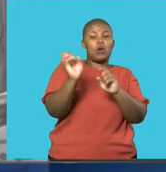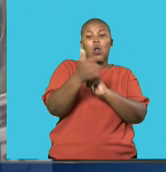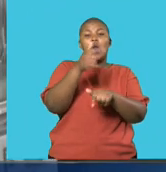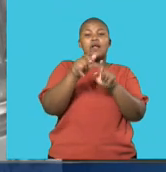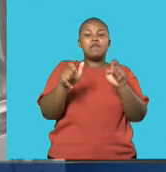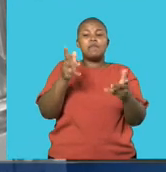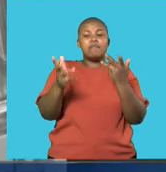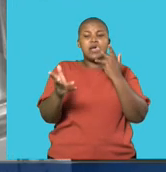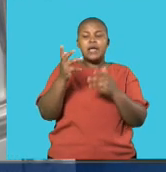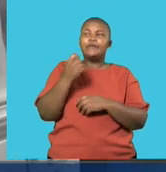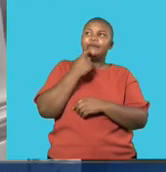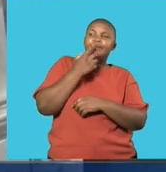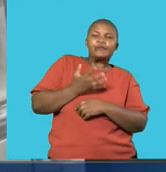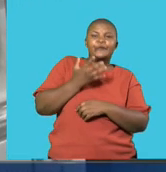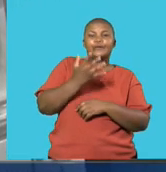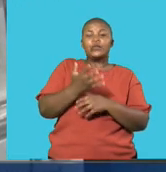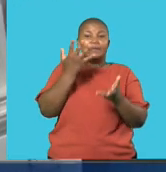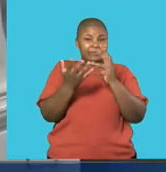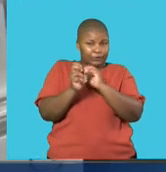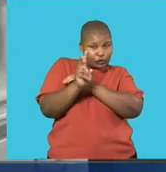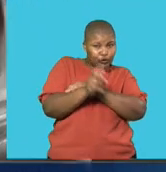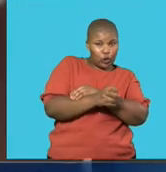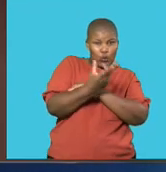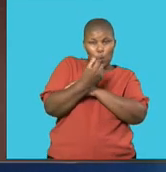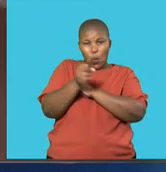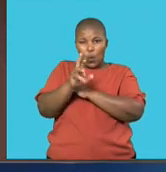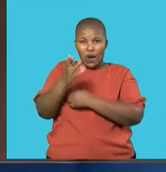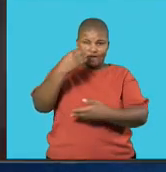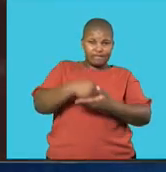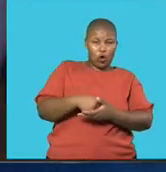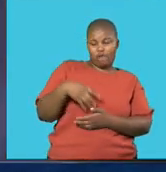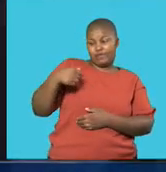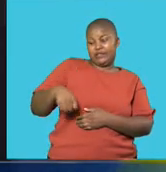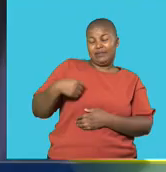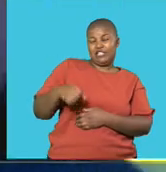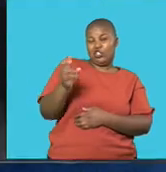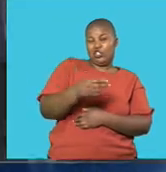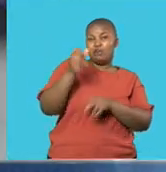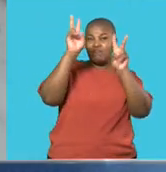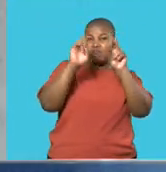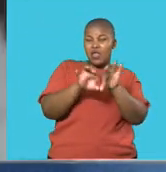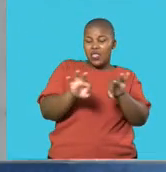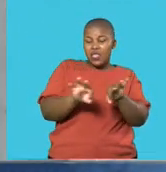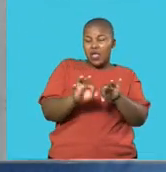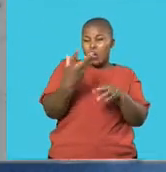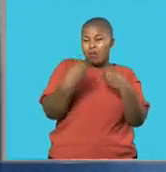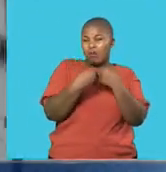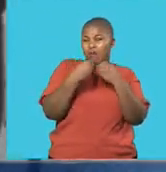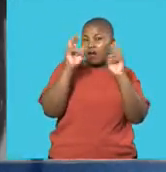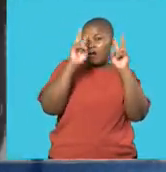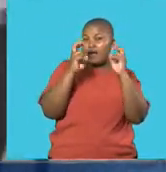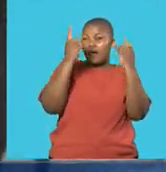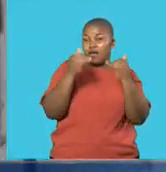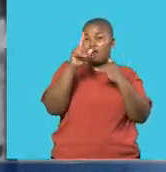anyone who tried to basically steal from the municipality, and warn them that the net is closing in